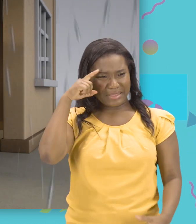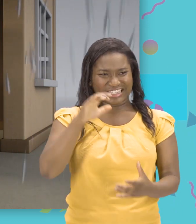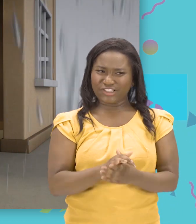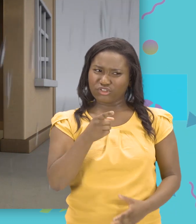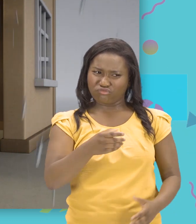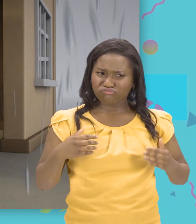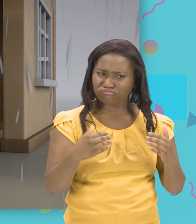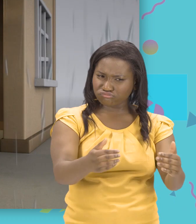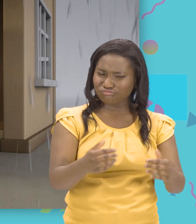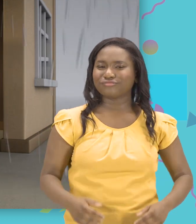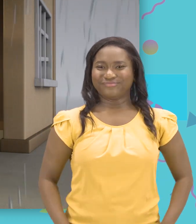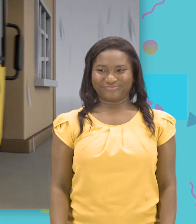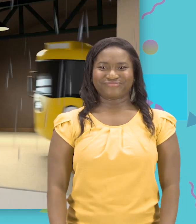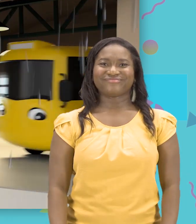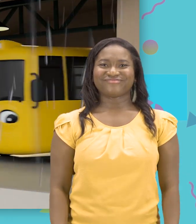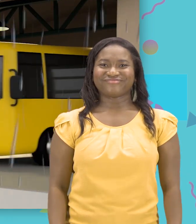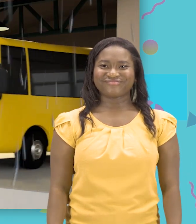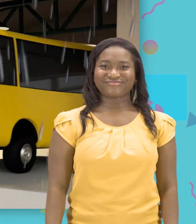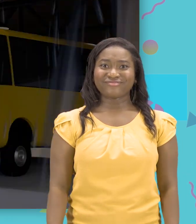do it, Buster.